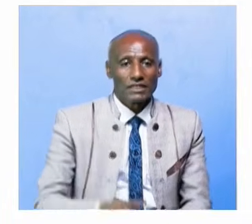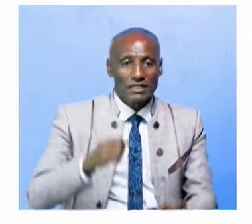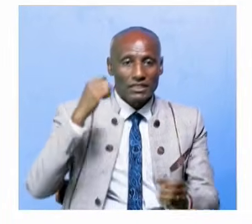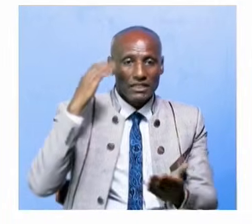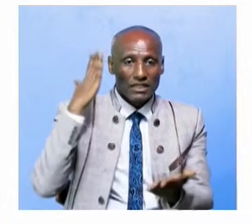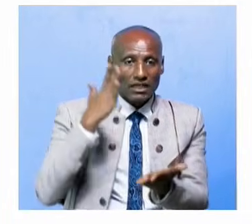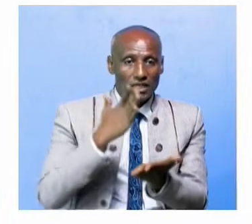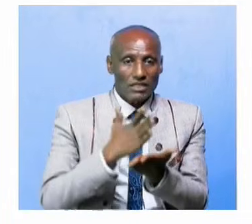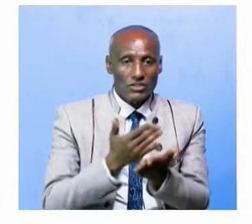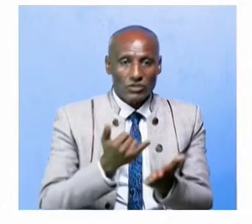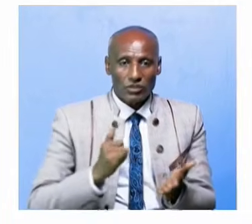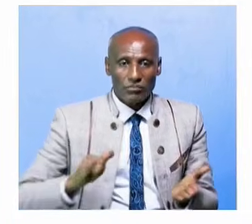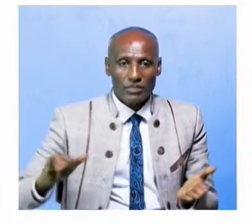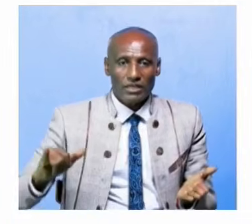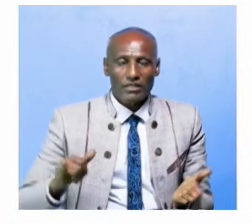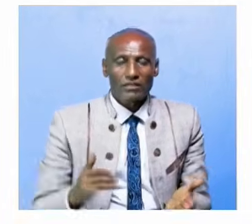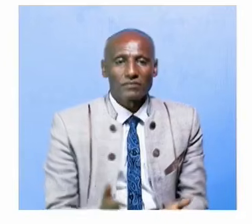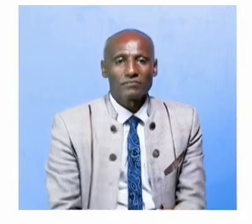stopping